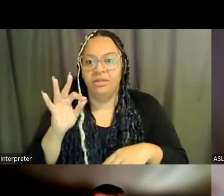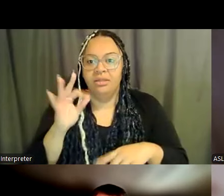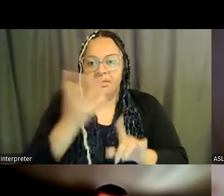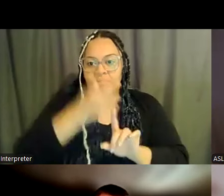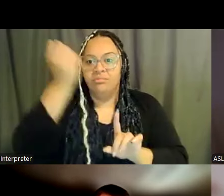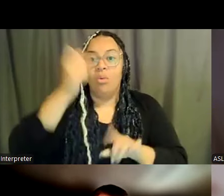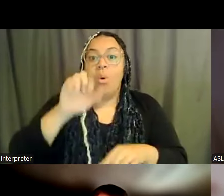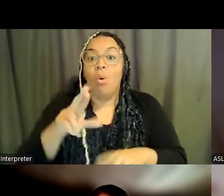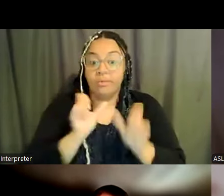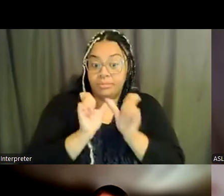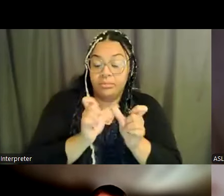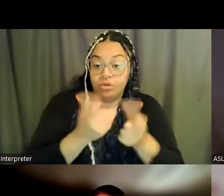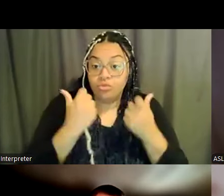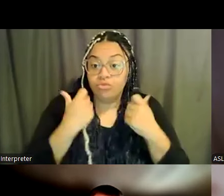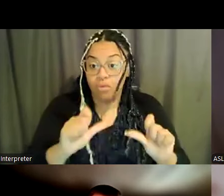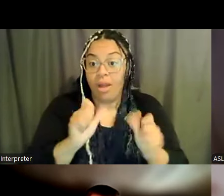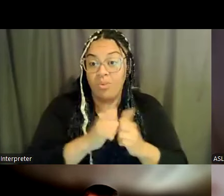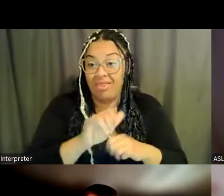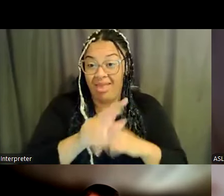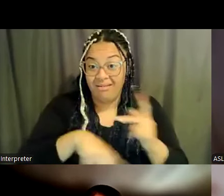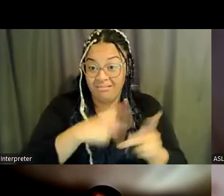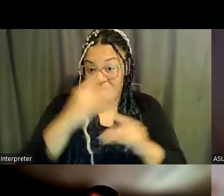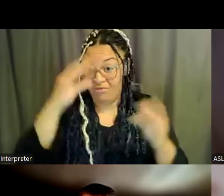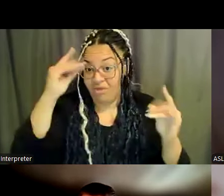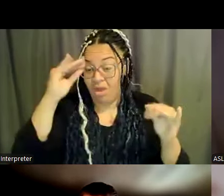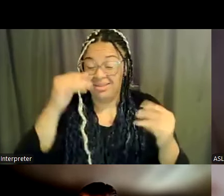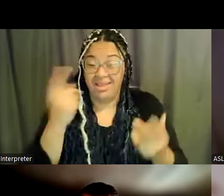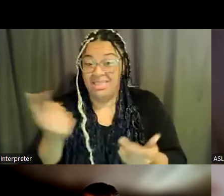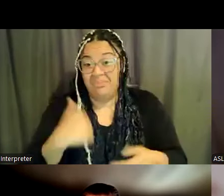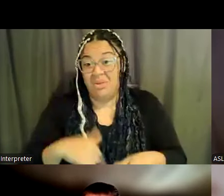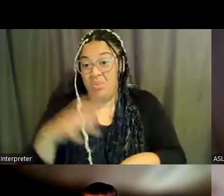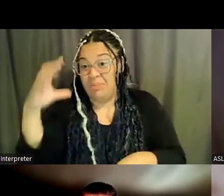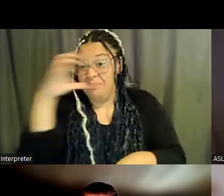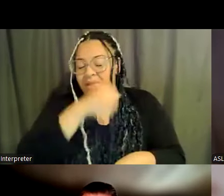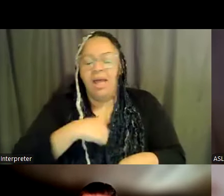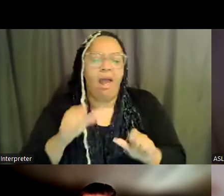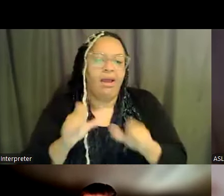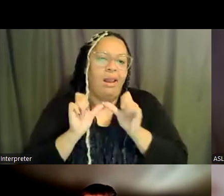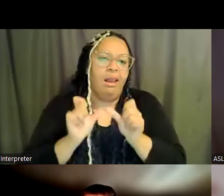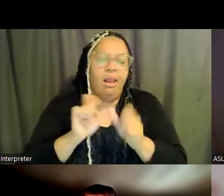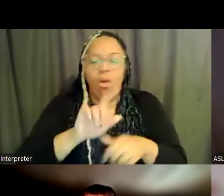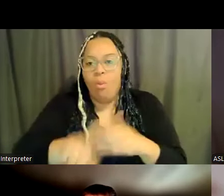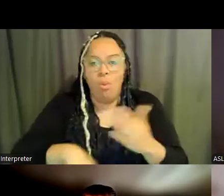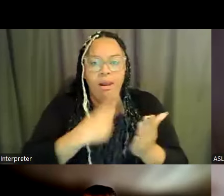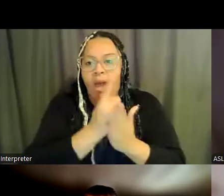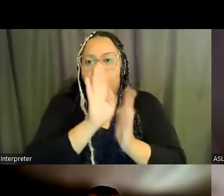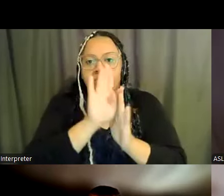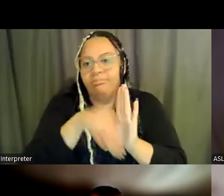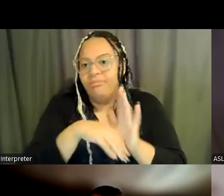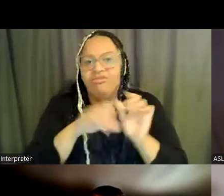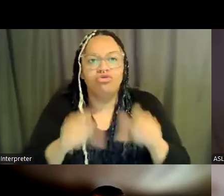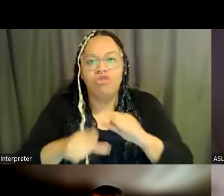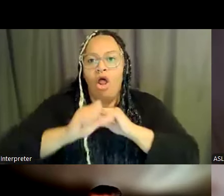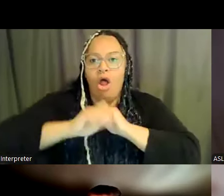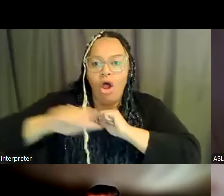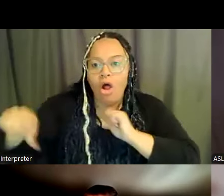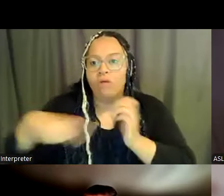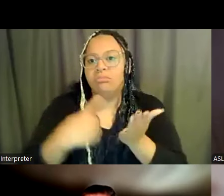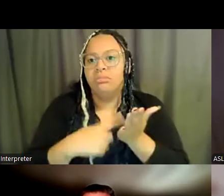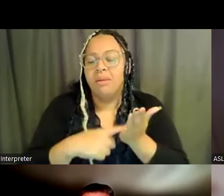those thoughts. And that's a big part of what we miss, which is a whole nother thing that I could spend an hour and a half on. Just understanding that